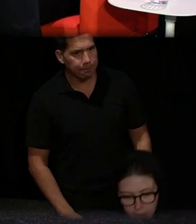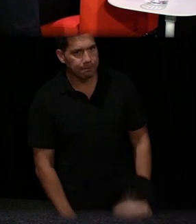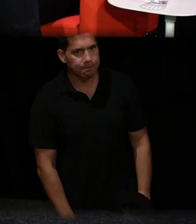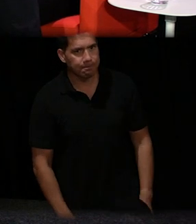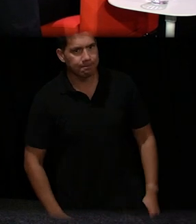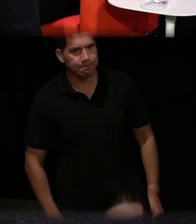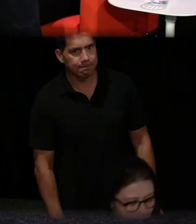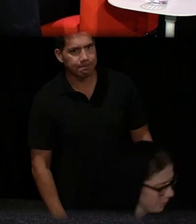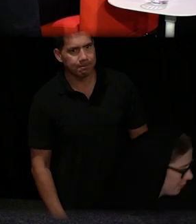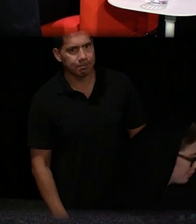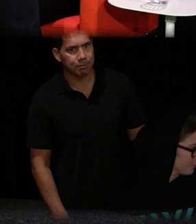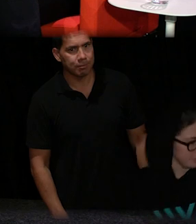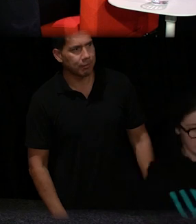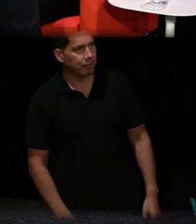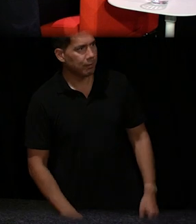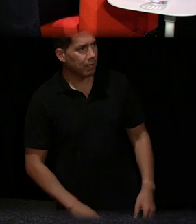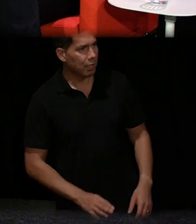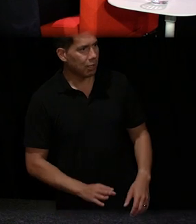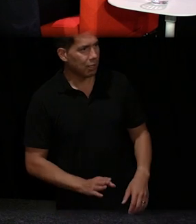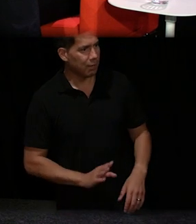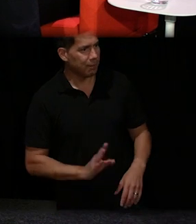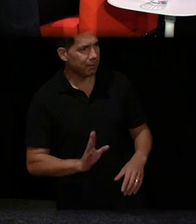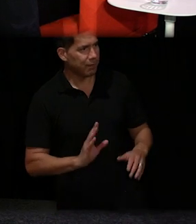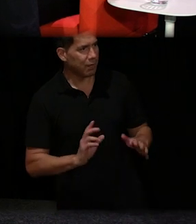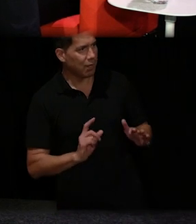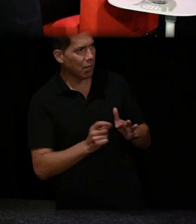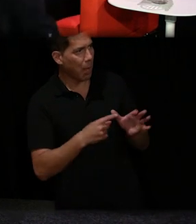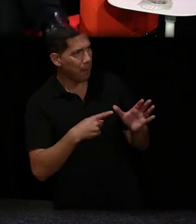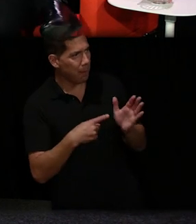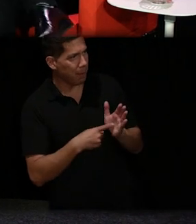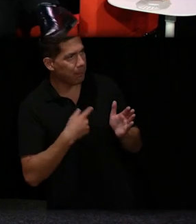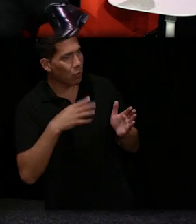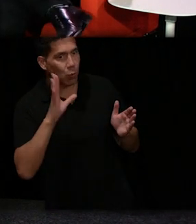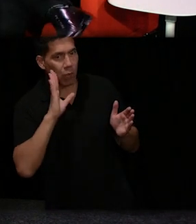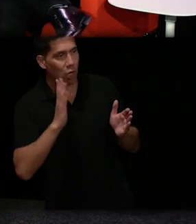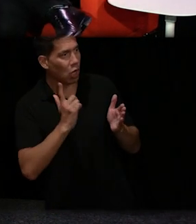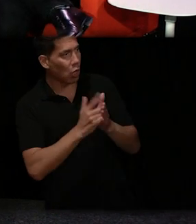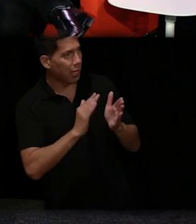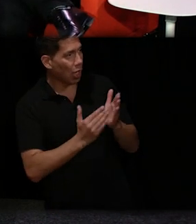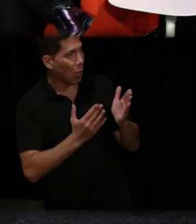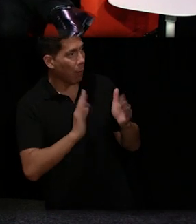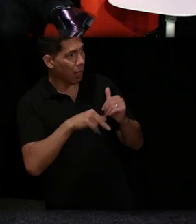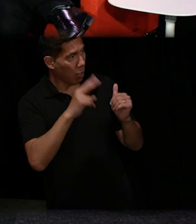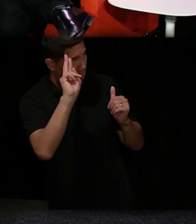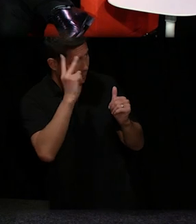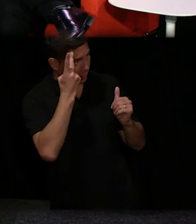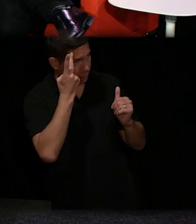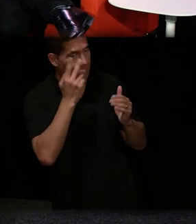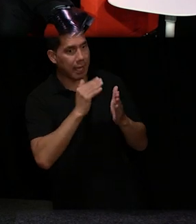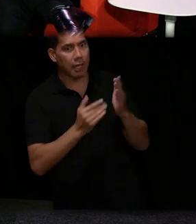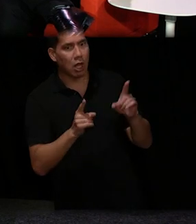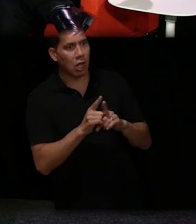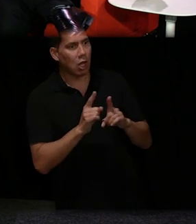Thank you. Hi, Pat. We hear a lot now sort of about politics really becoming more about kind of personalities